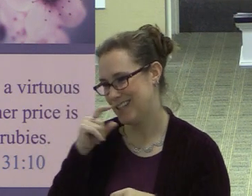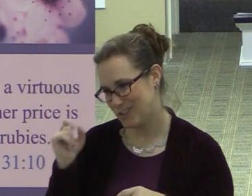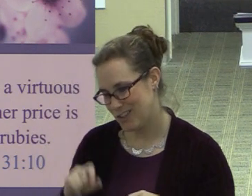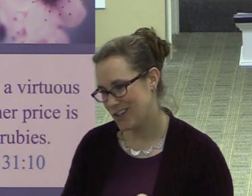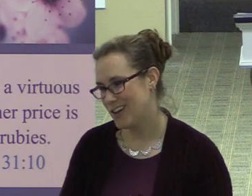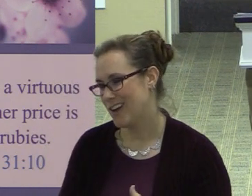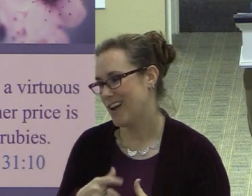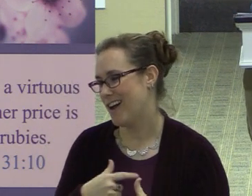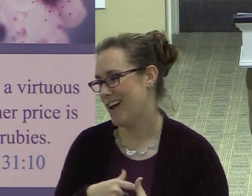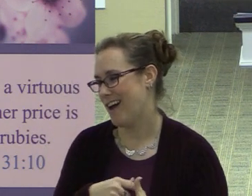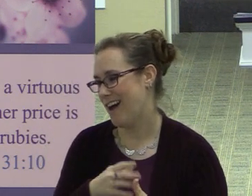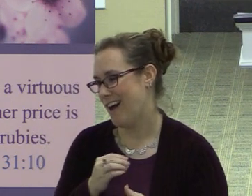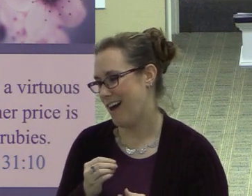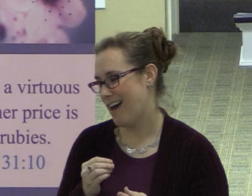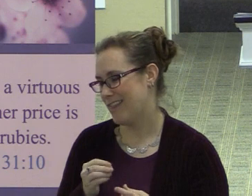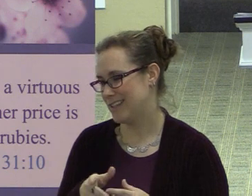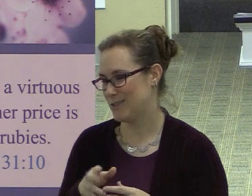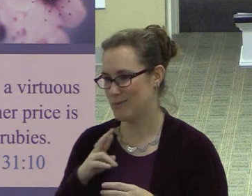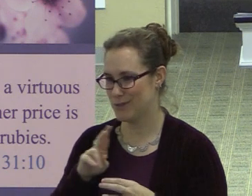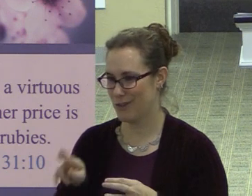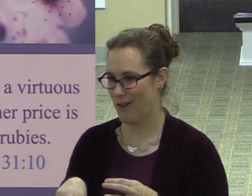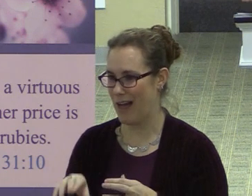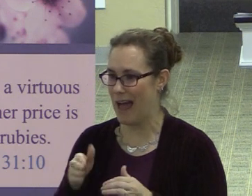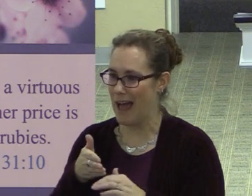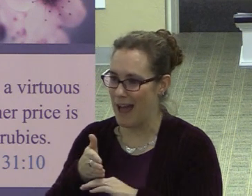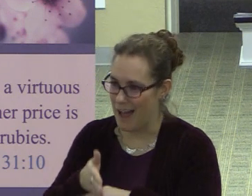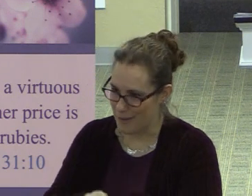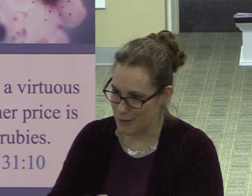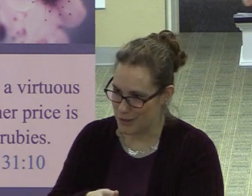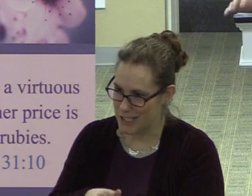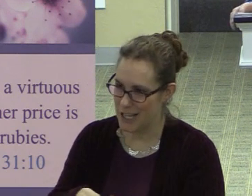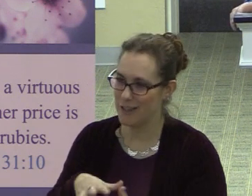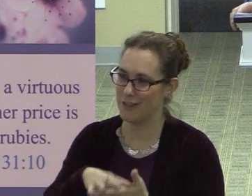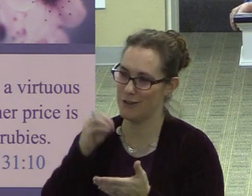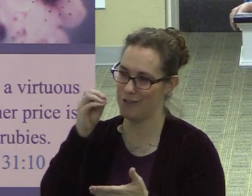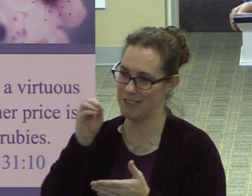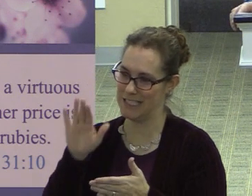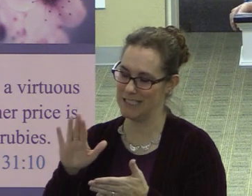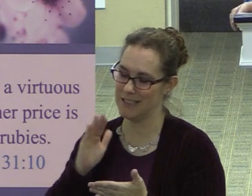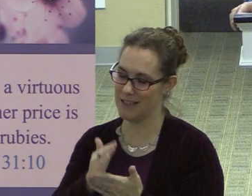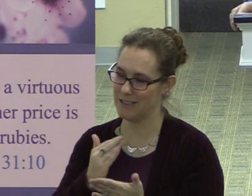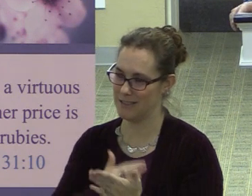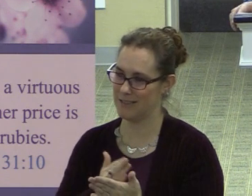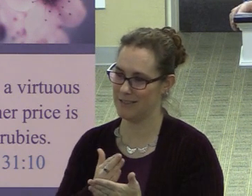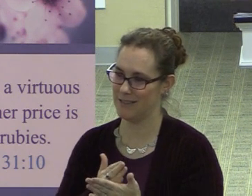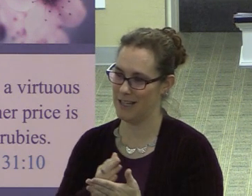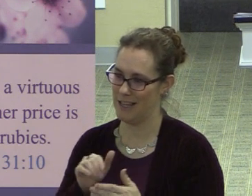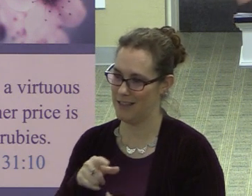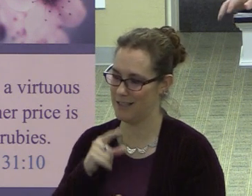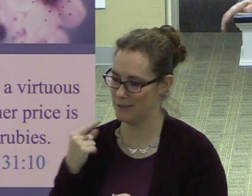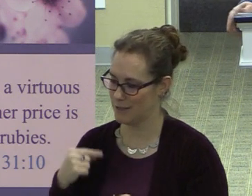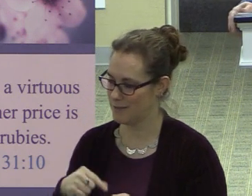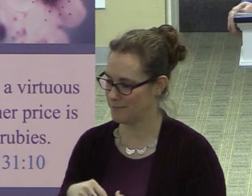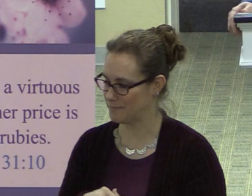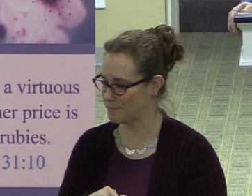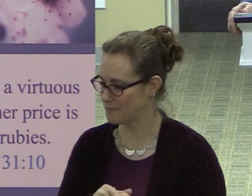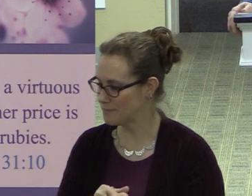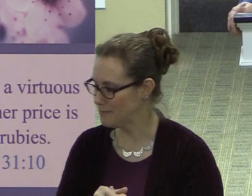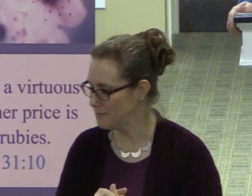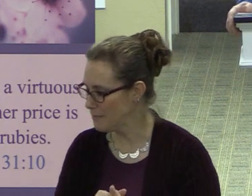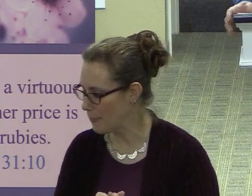lessons from the desert. And this is the result. After he learned his lessons from the desert is what we're going to look at here today. But Exodus chapter